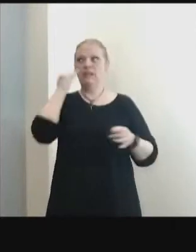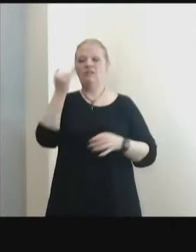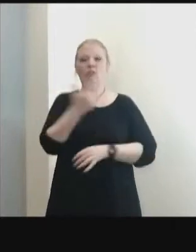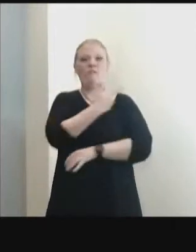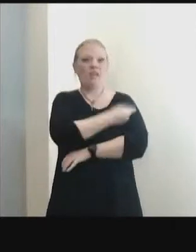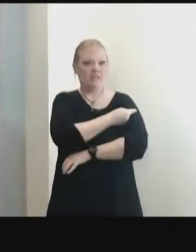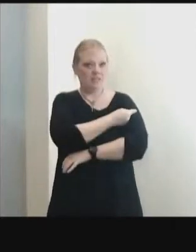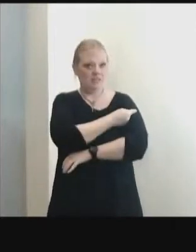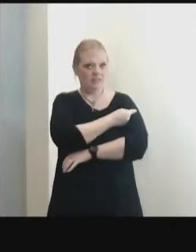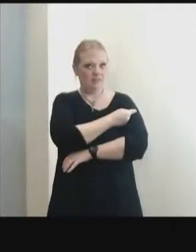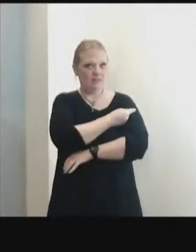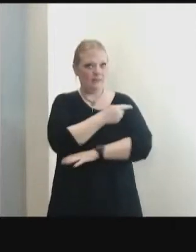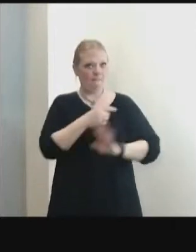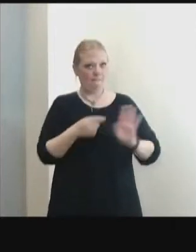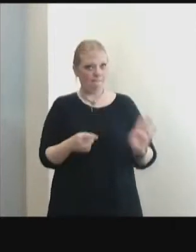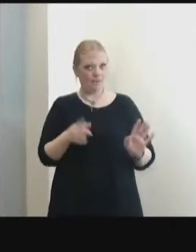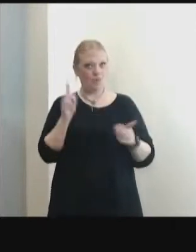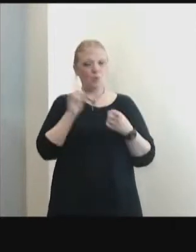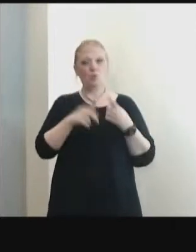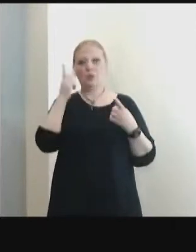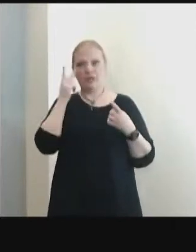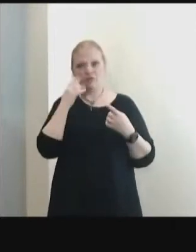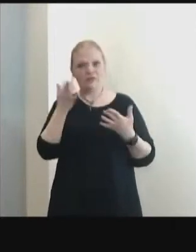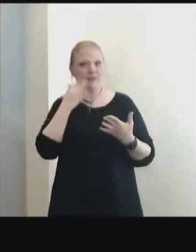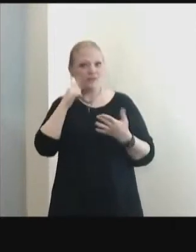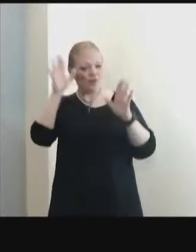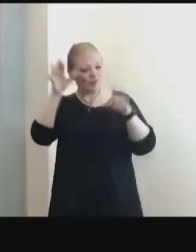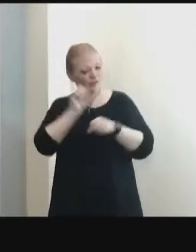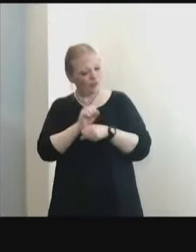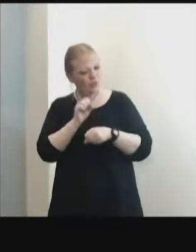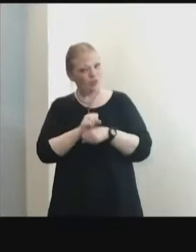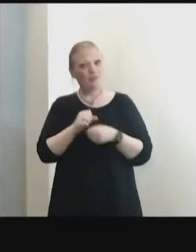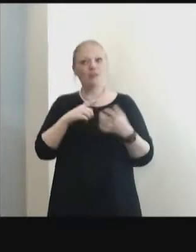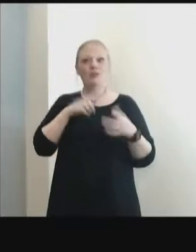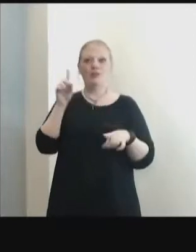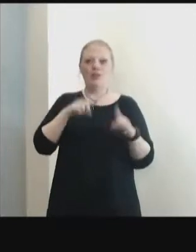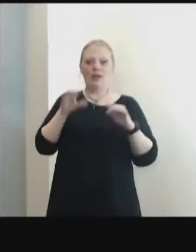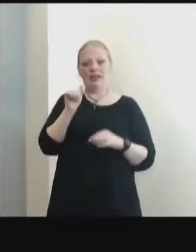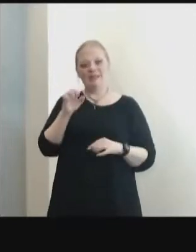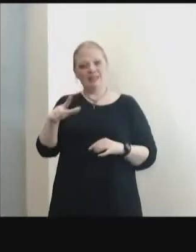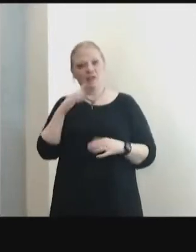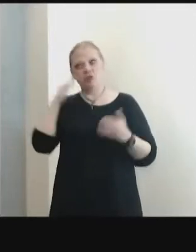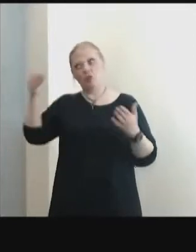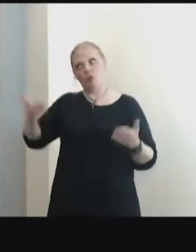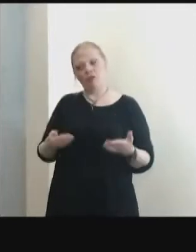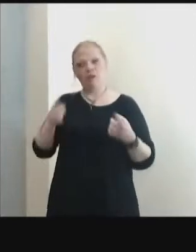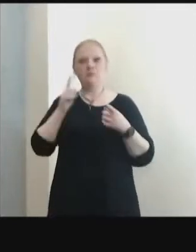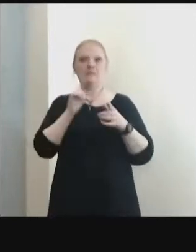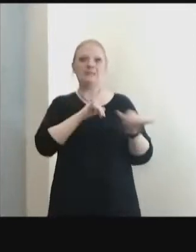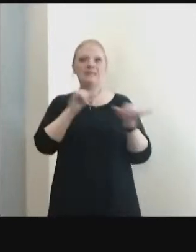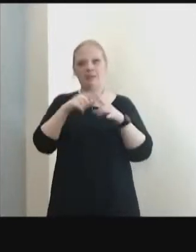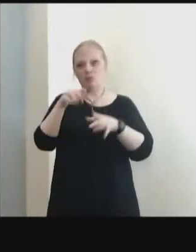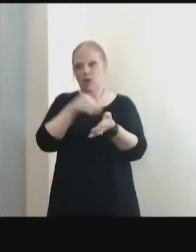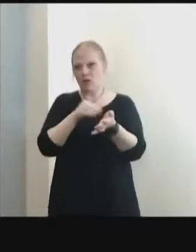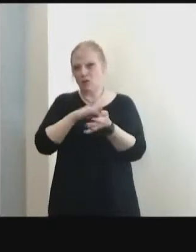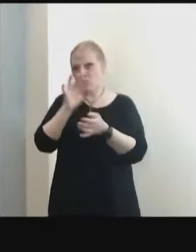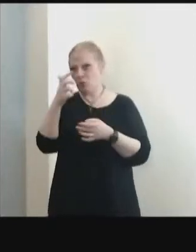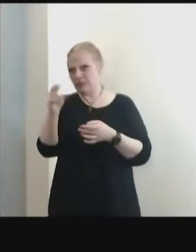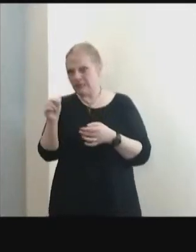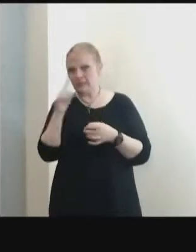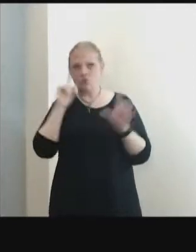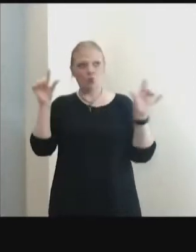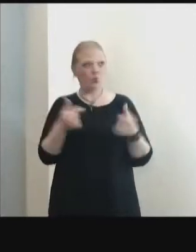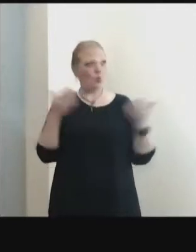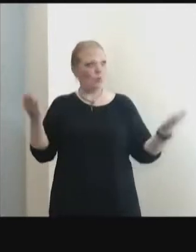vaccinated. So to Kendra, thank you for your great work doing the American Sign Language. Same to Dr. Burstein. To the group we